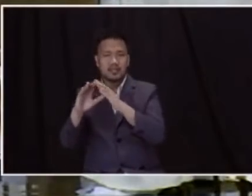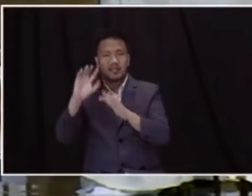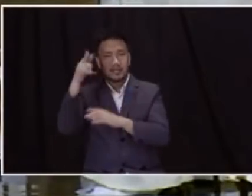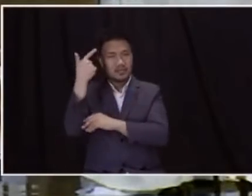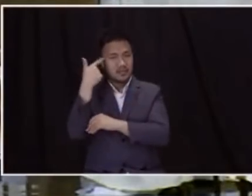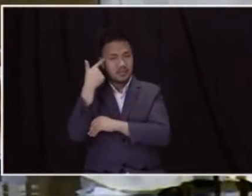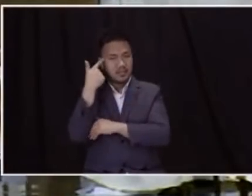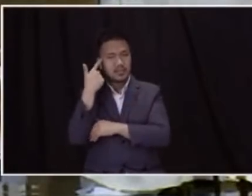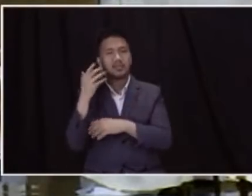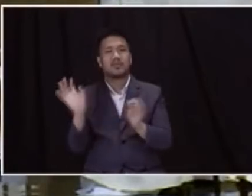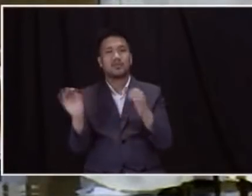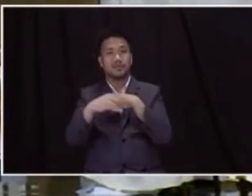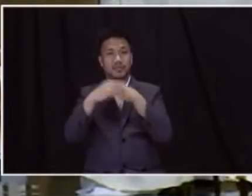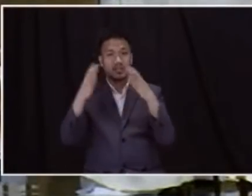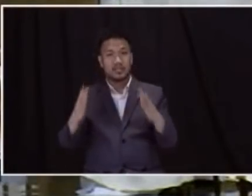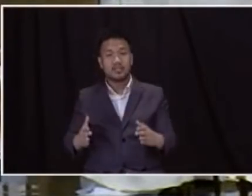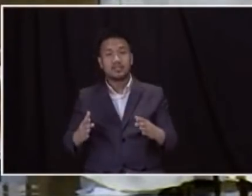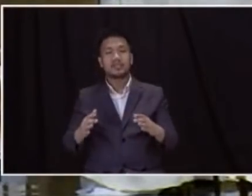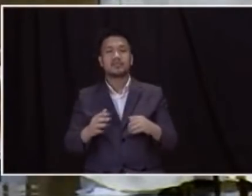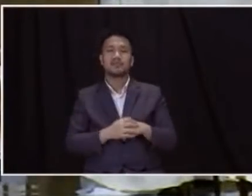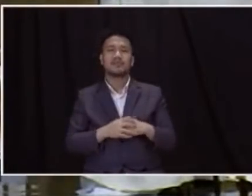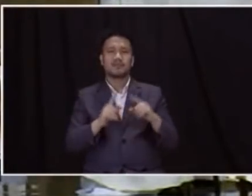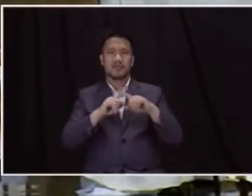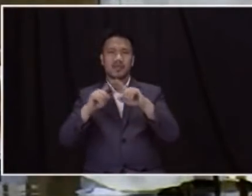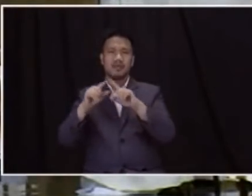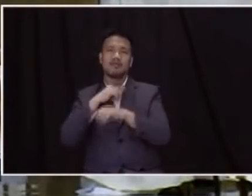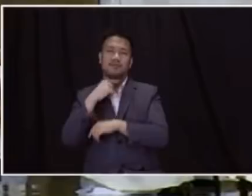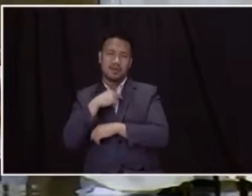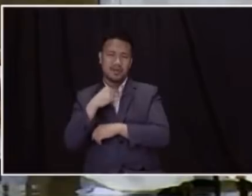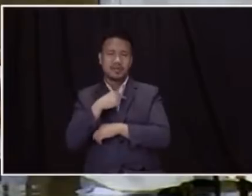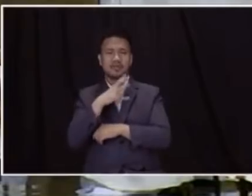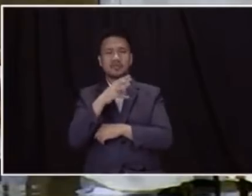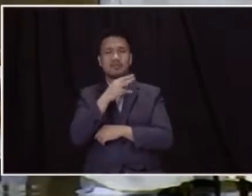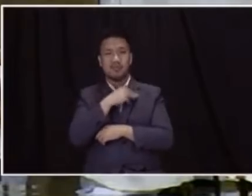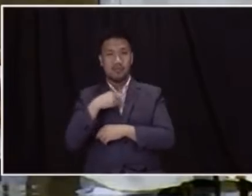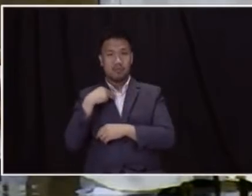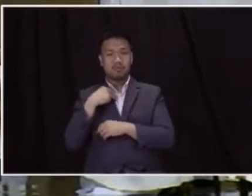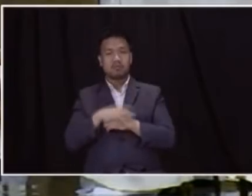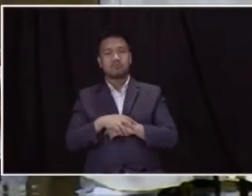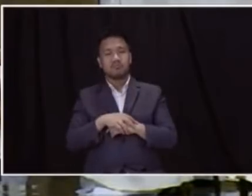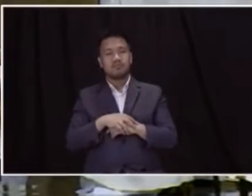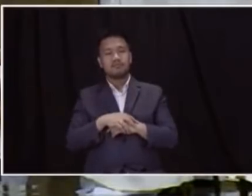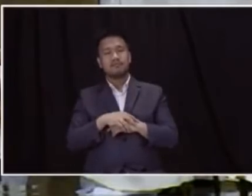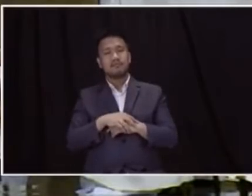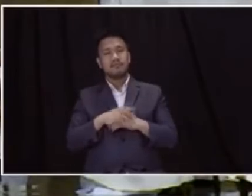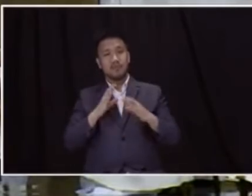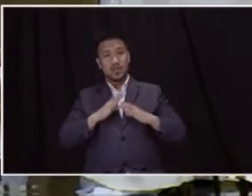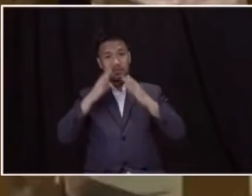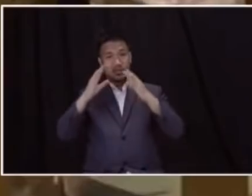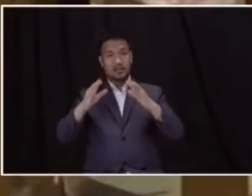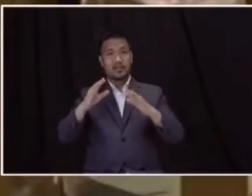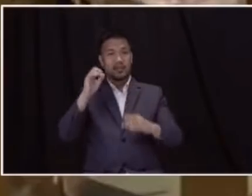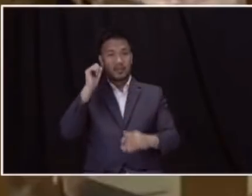officials, Reverend Monsignori and Fathers, consecrated men and women,